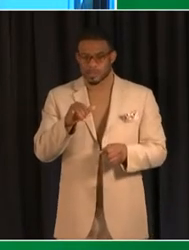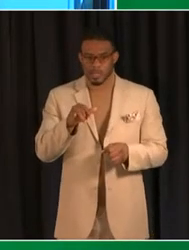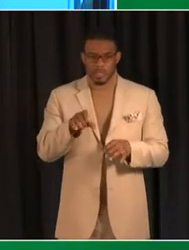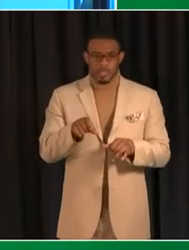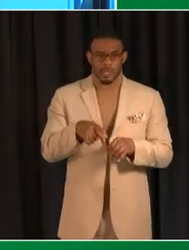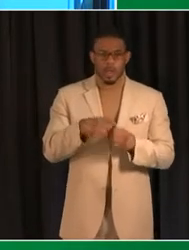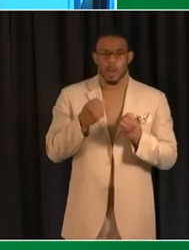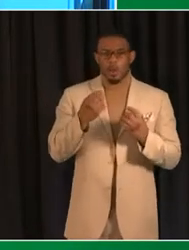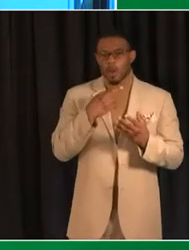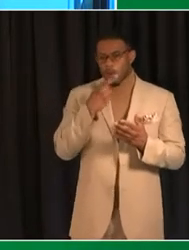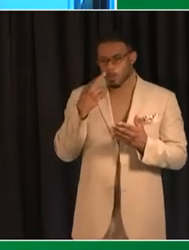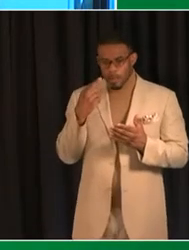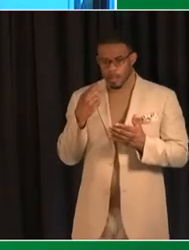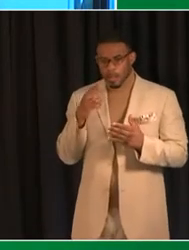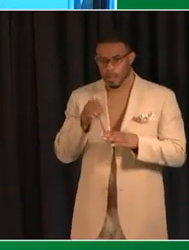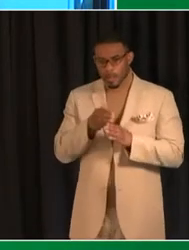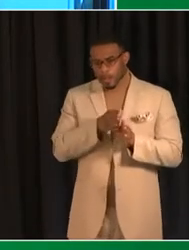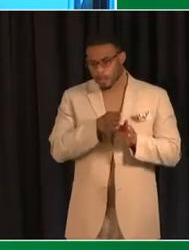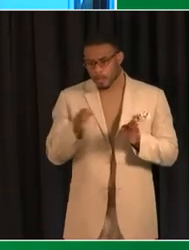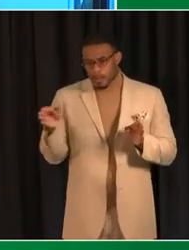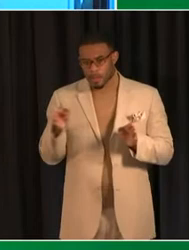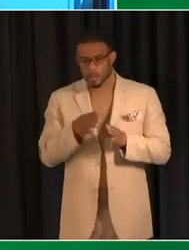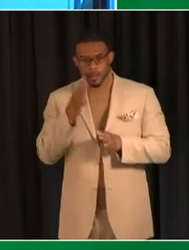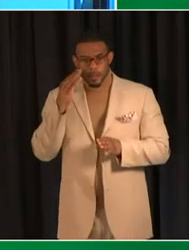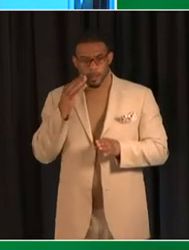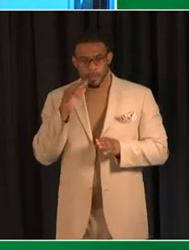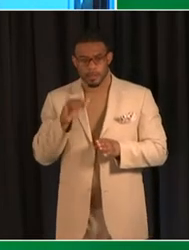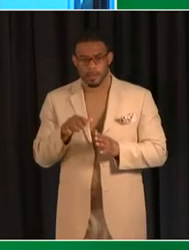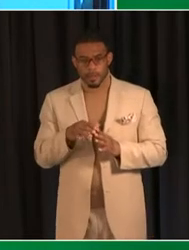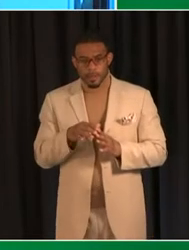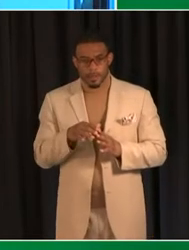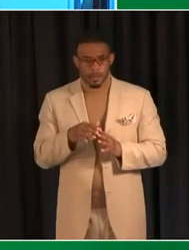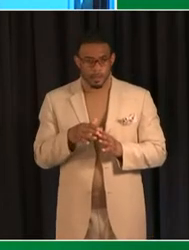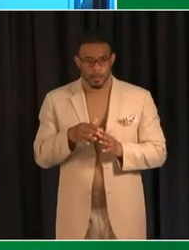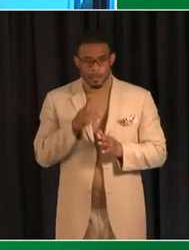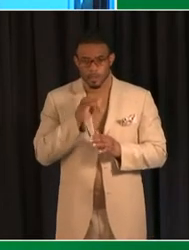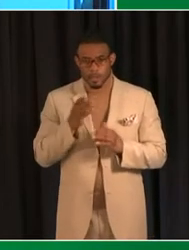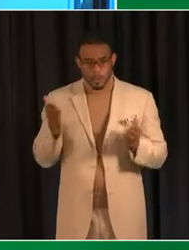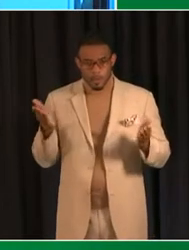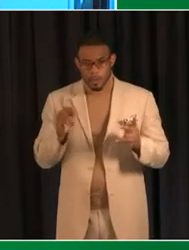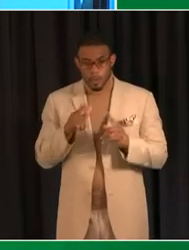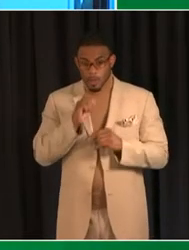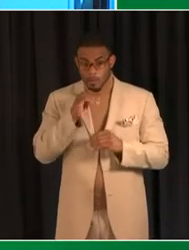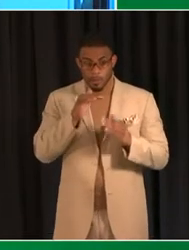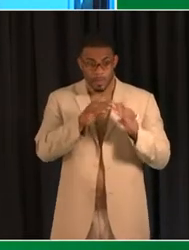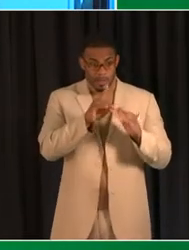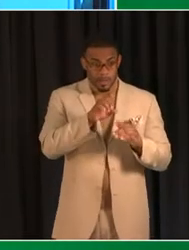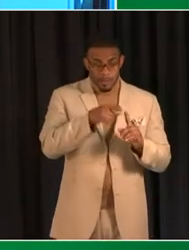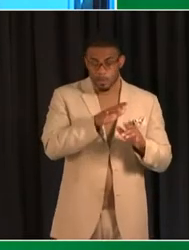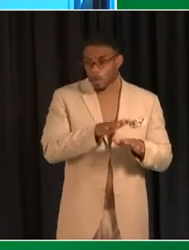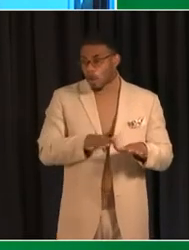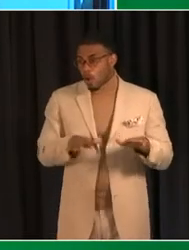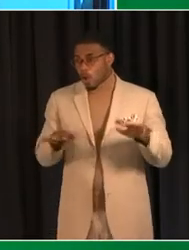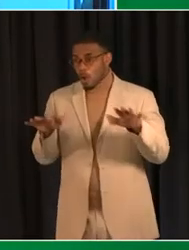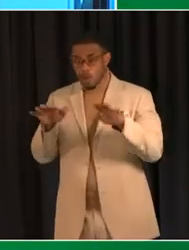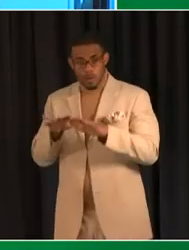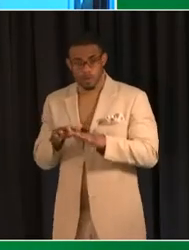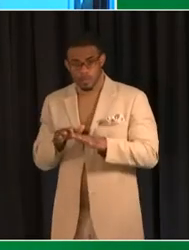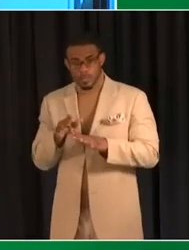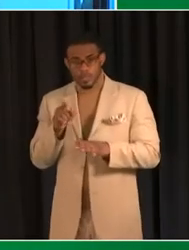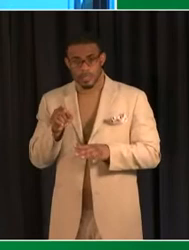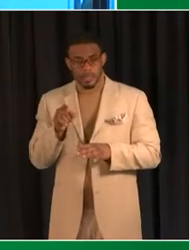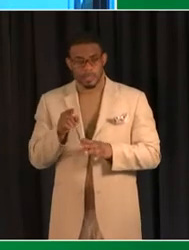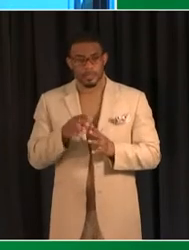was a multi-restaurant destination dining experience that really brought people not just from downtown DC, but from all